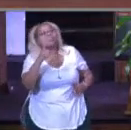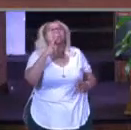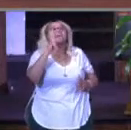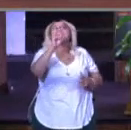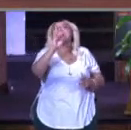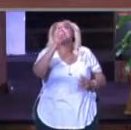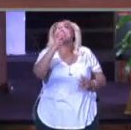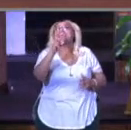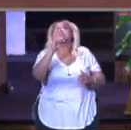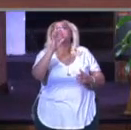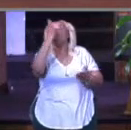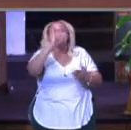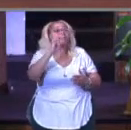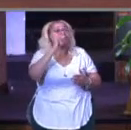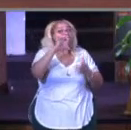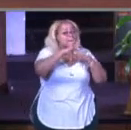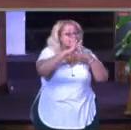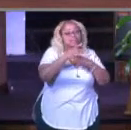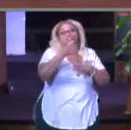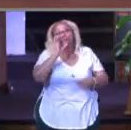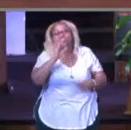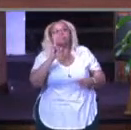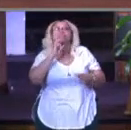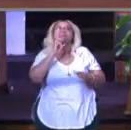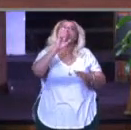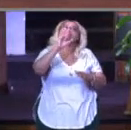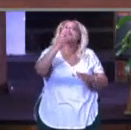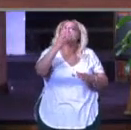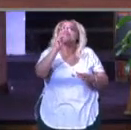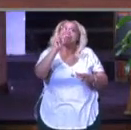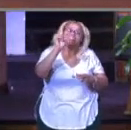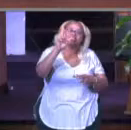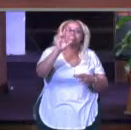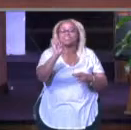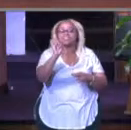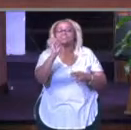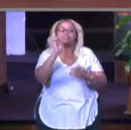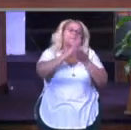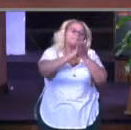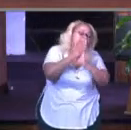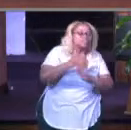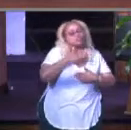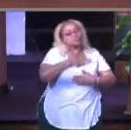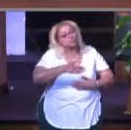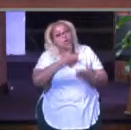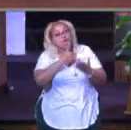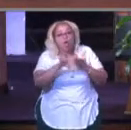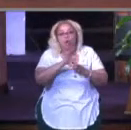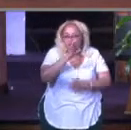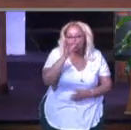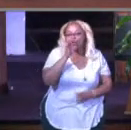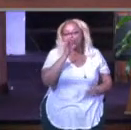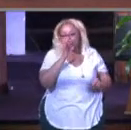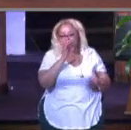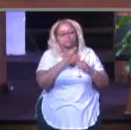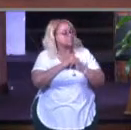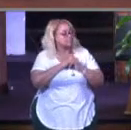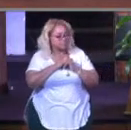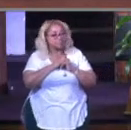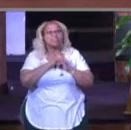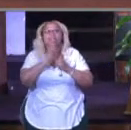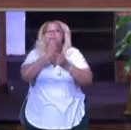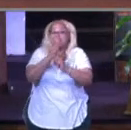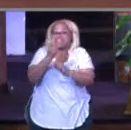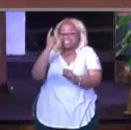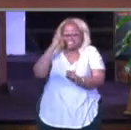God is not meat and drink, but righteousness and peace and joy in the Holy Ghost. It makes sense that the Holy